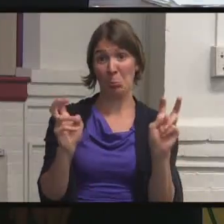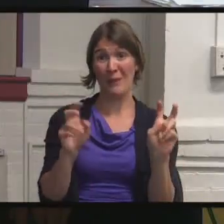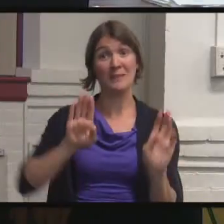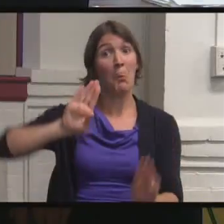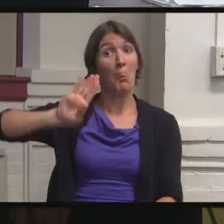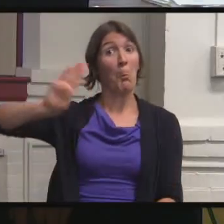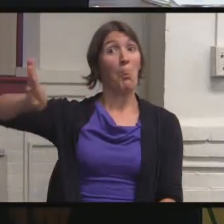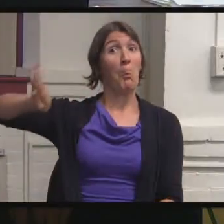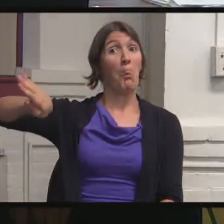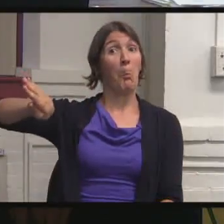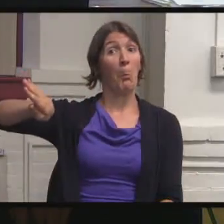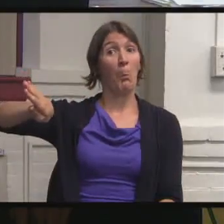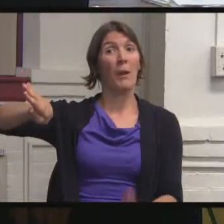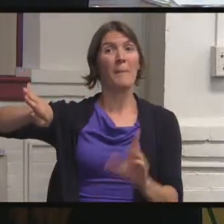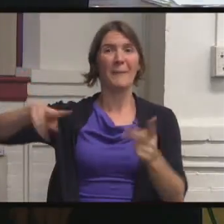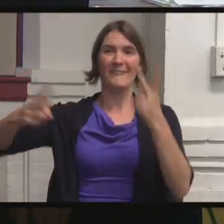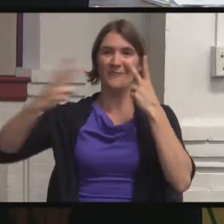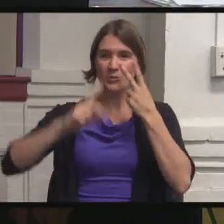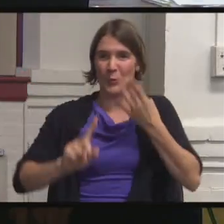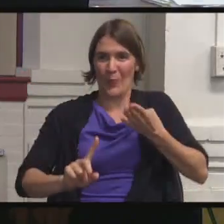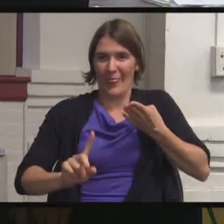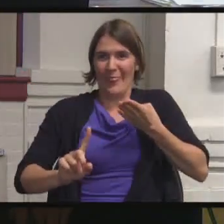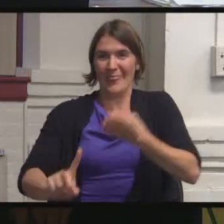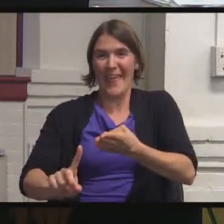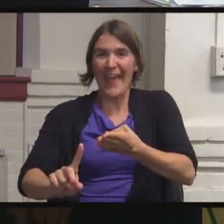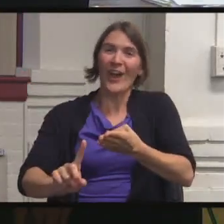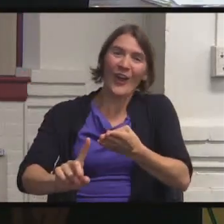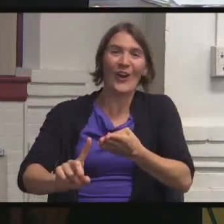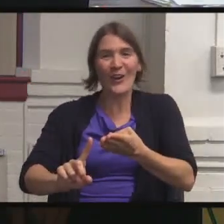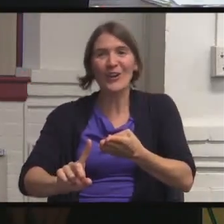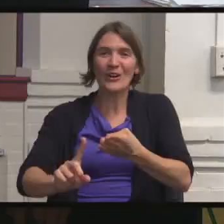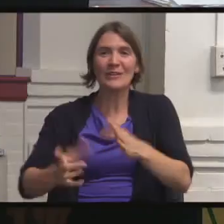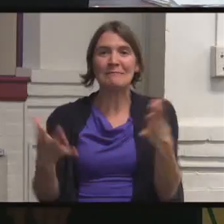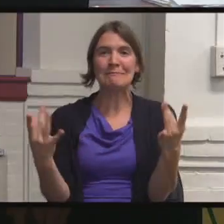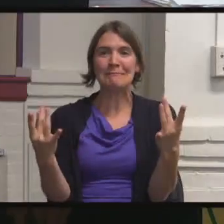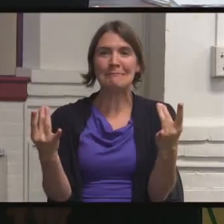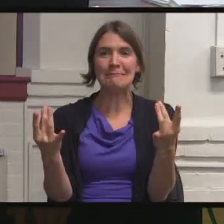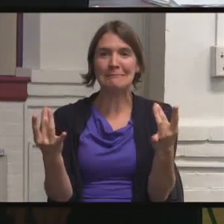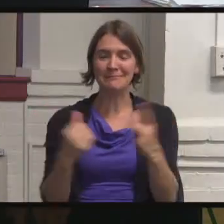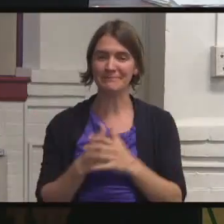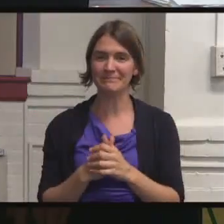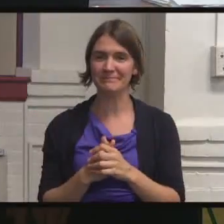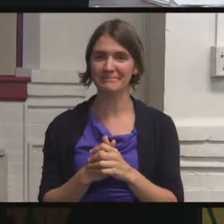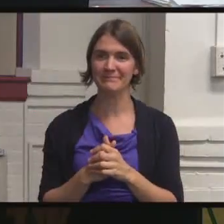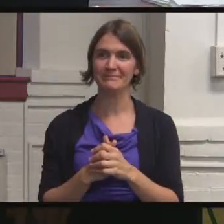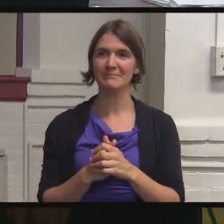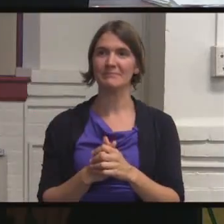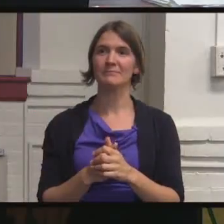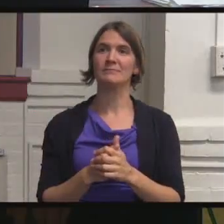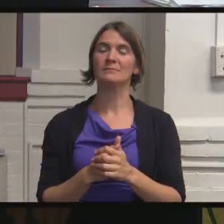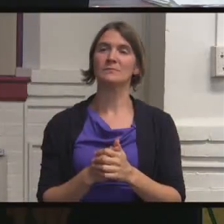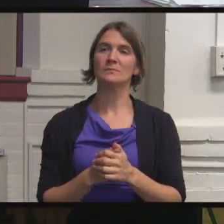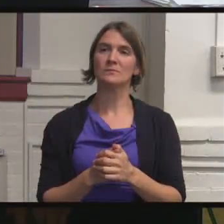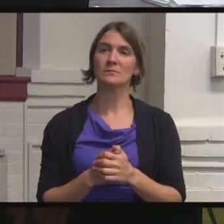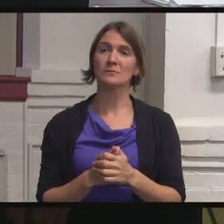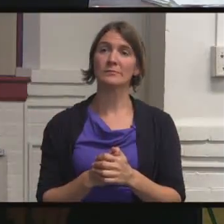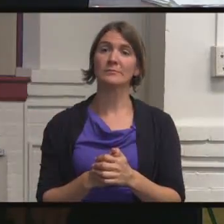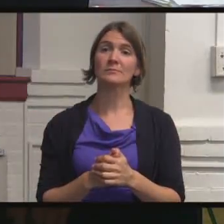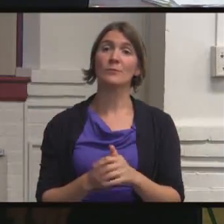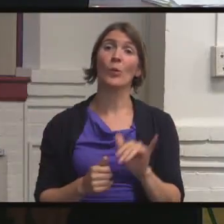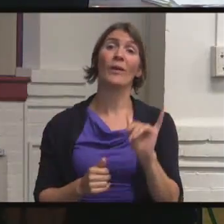distance outside the corridor, but its visual impact is clear. And so I think that